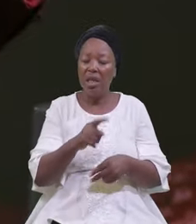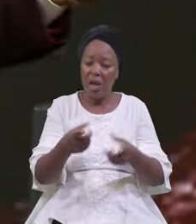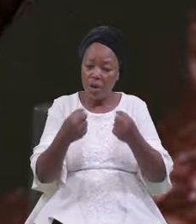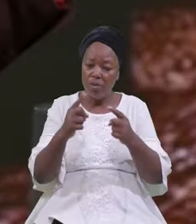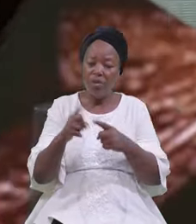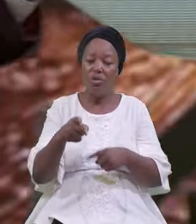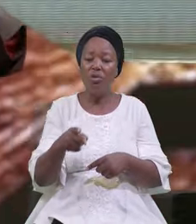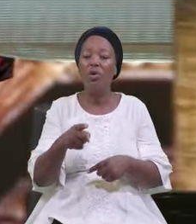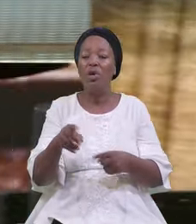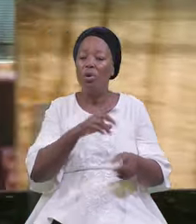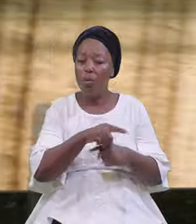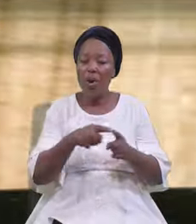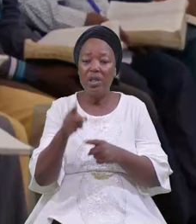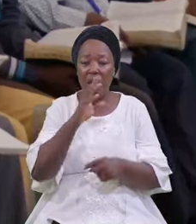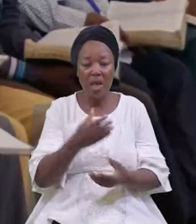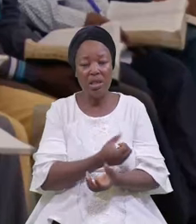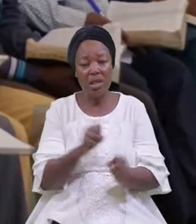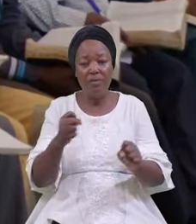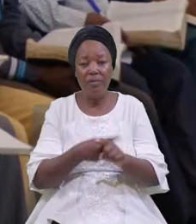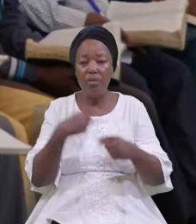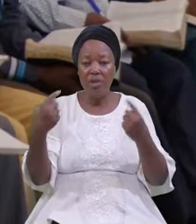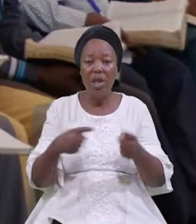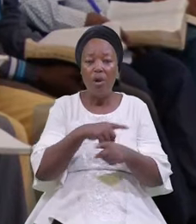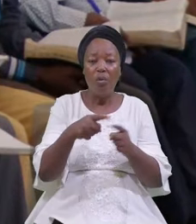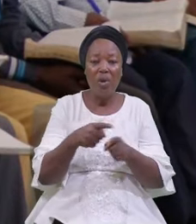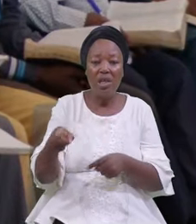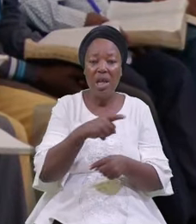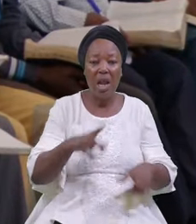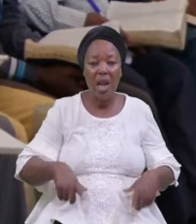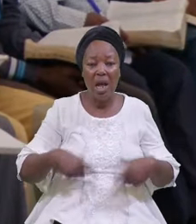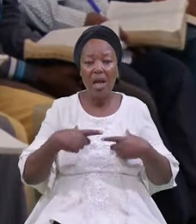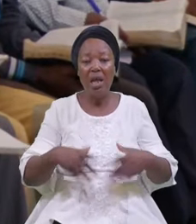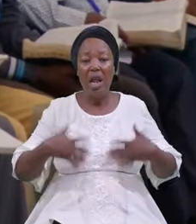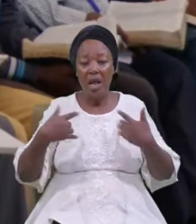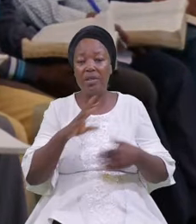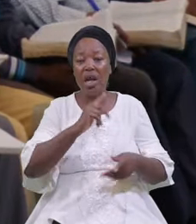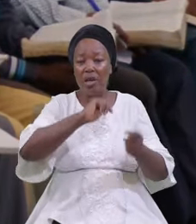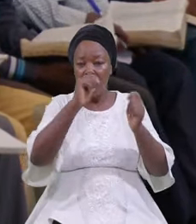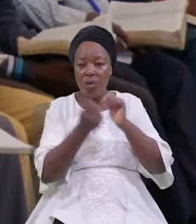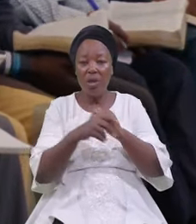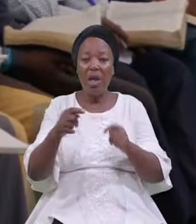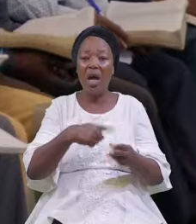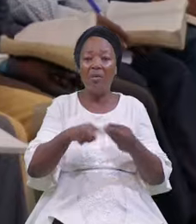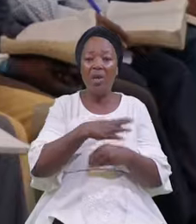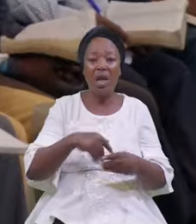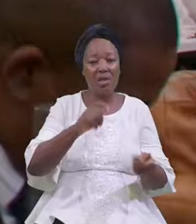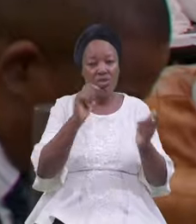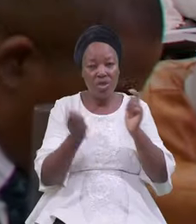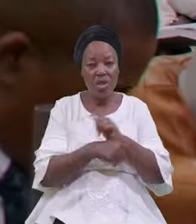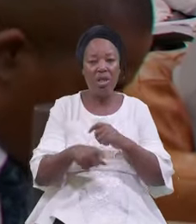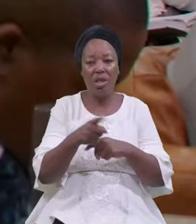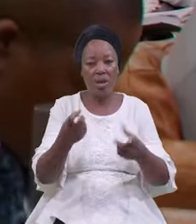saved. When their lives are turned around and changed, they come unto you. And then we're told,